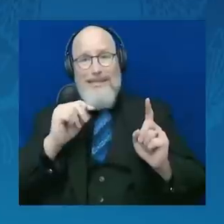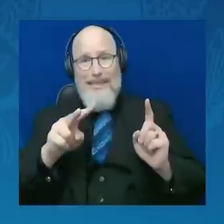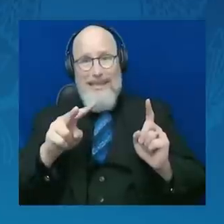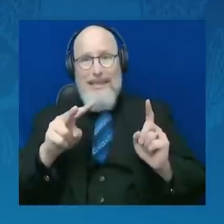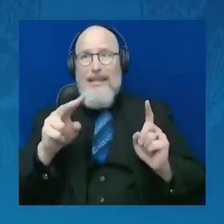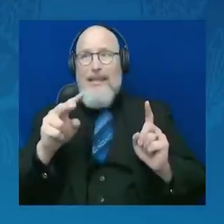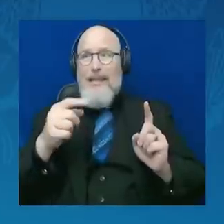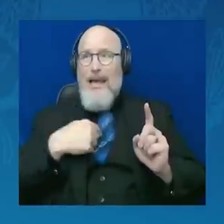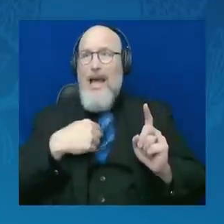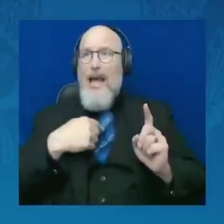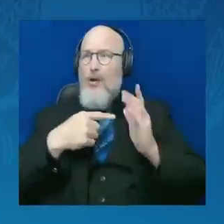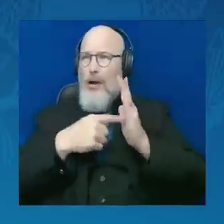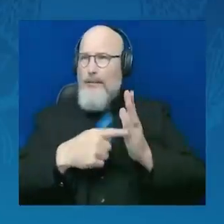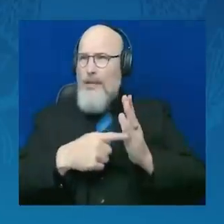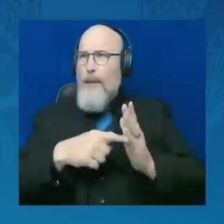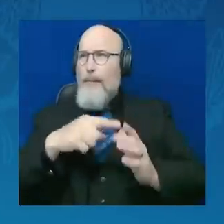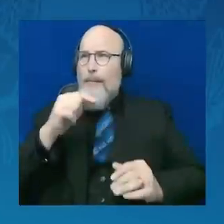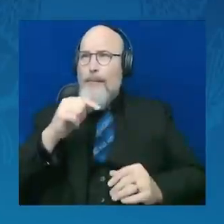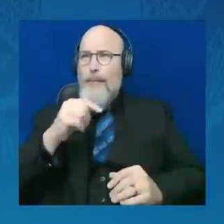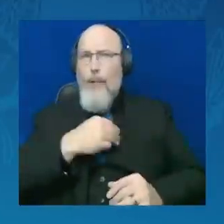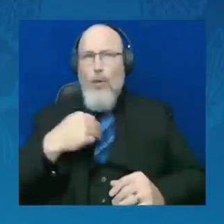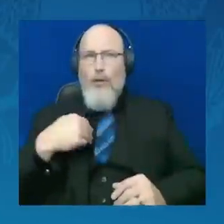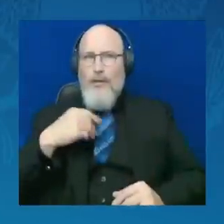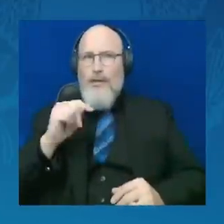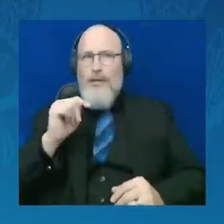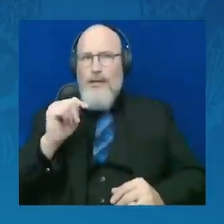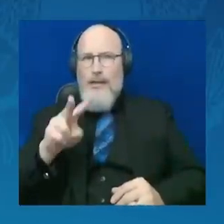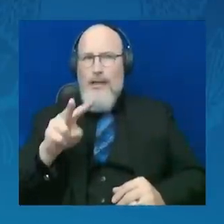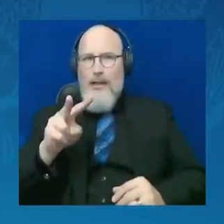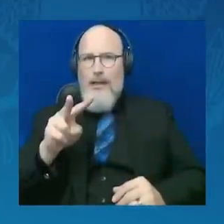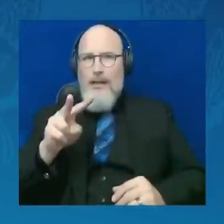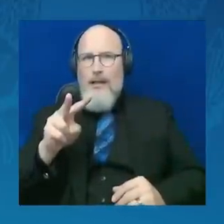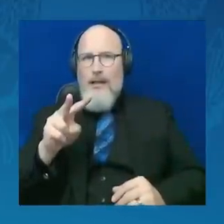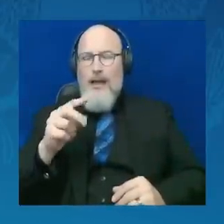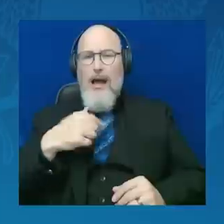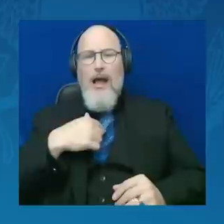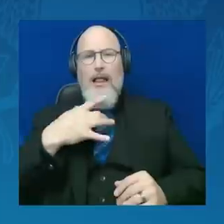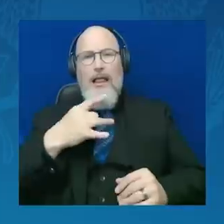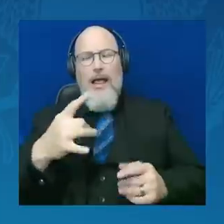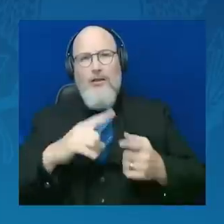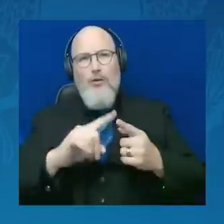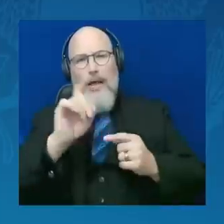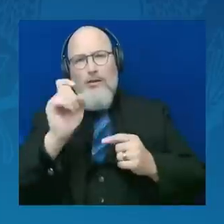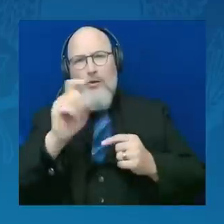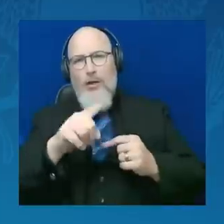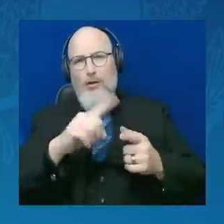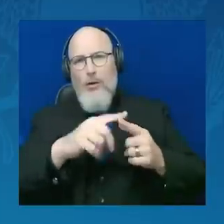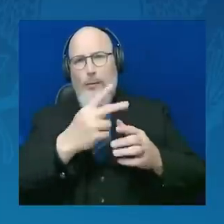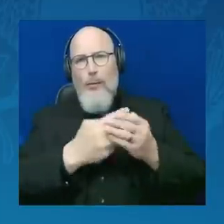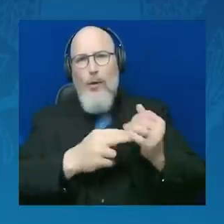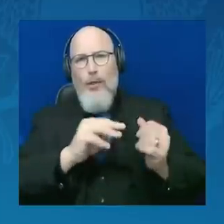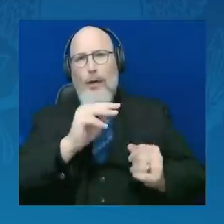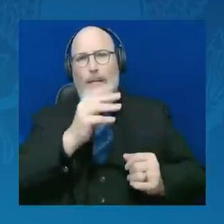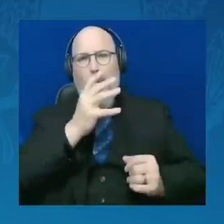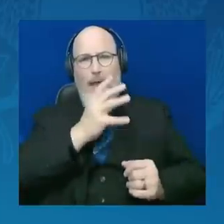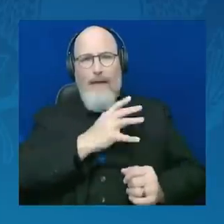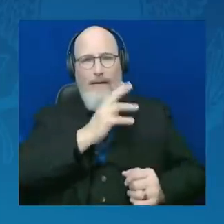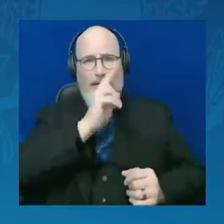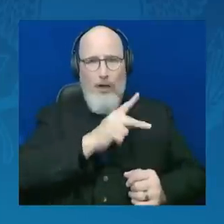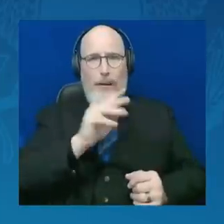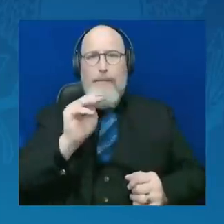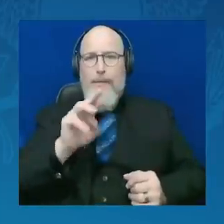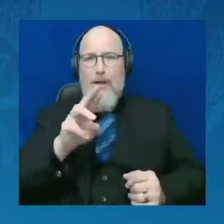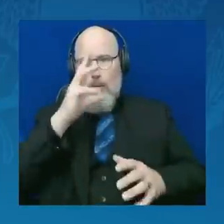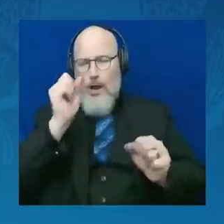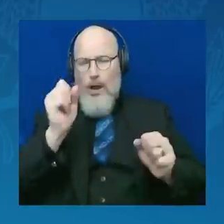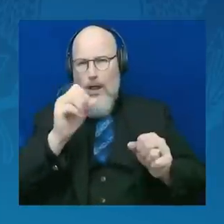Polish television. I would like to ask my question to both Madam Vice President and Mr. President. In what way